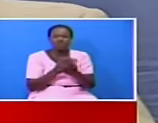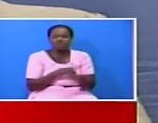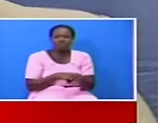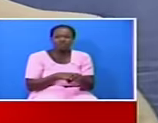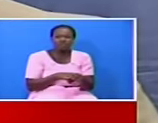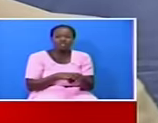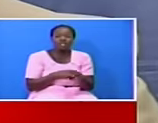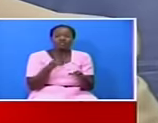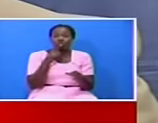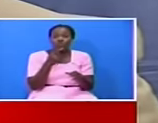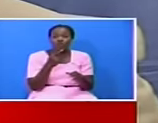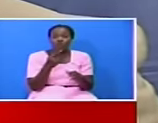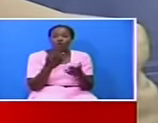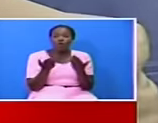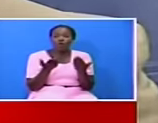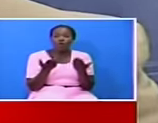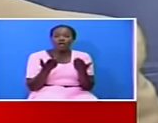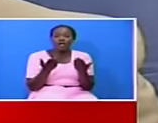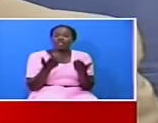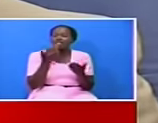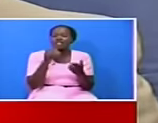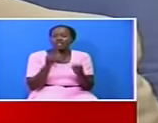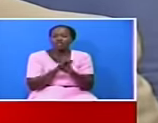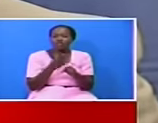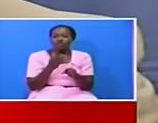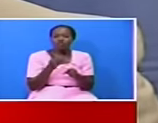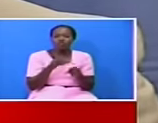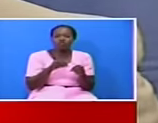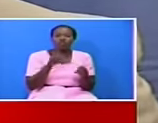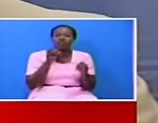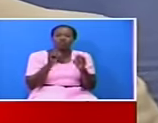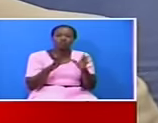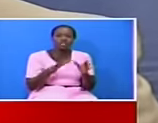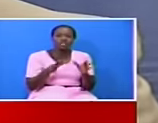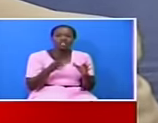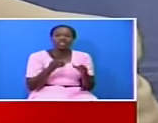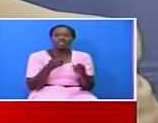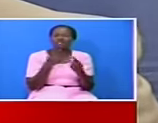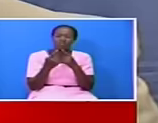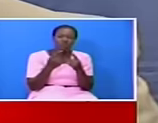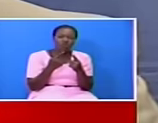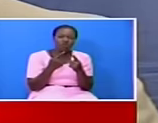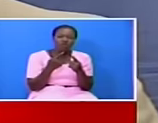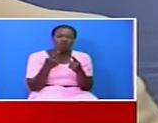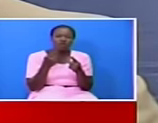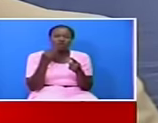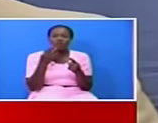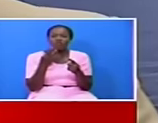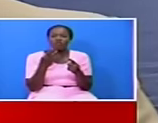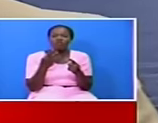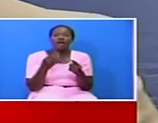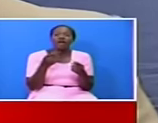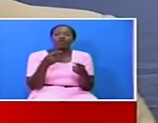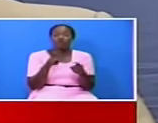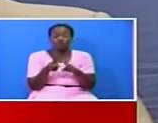time. So therefore, it is also pragmatic to lease it if the cost of buying it might be exorbitant, because technology also has the